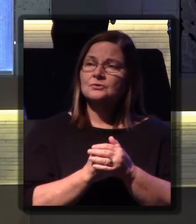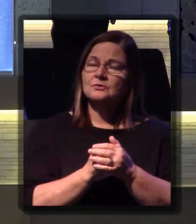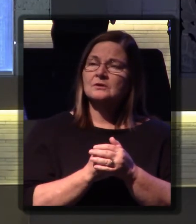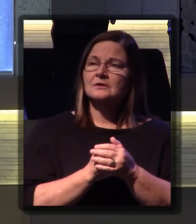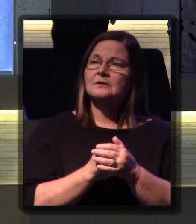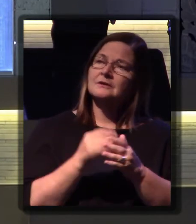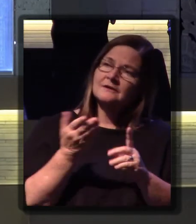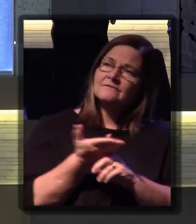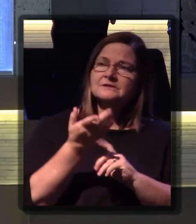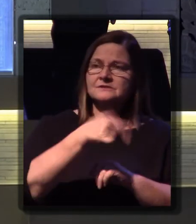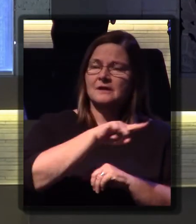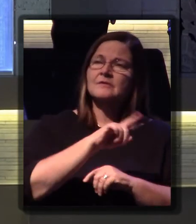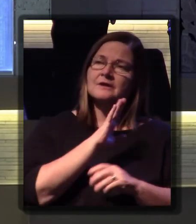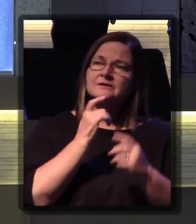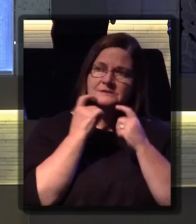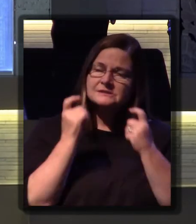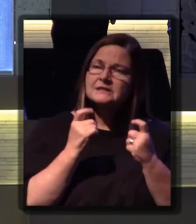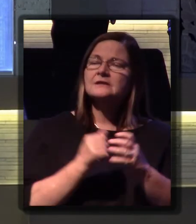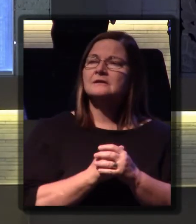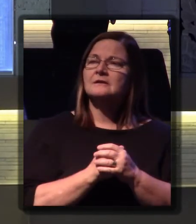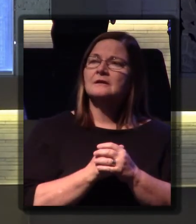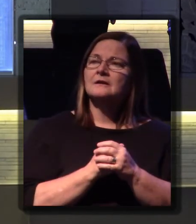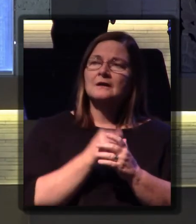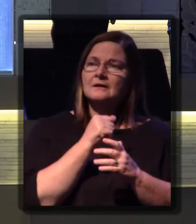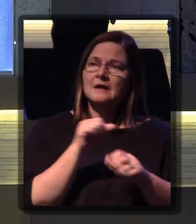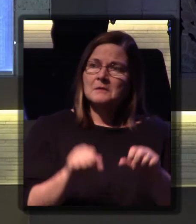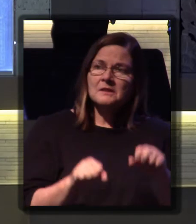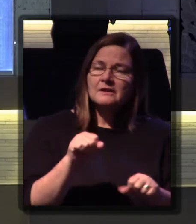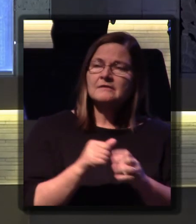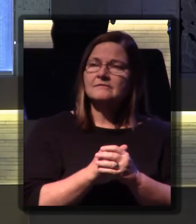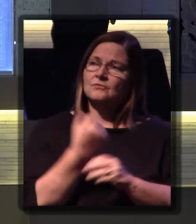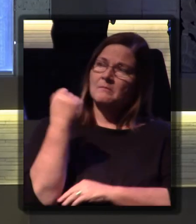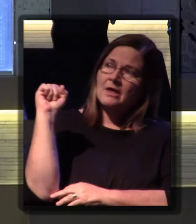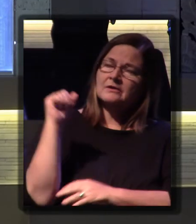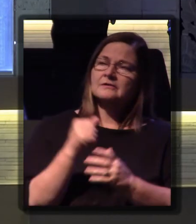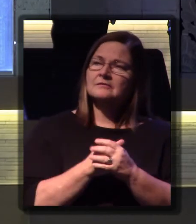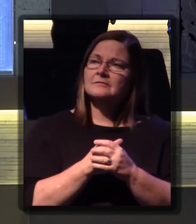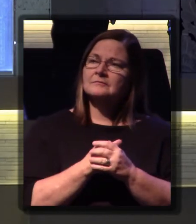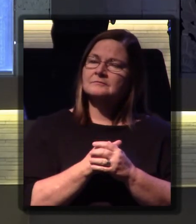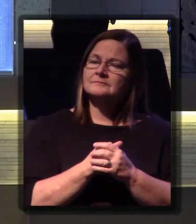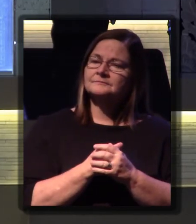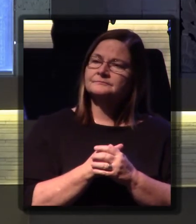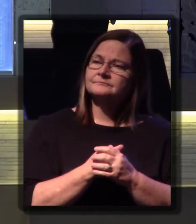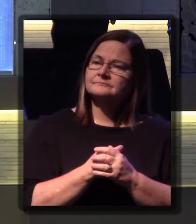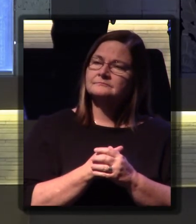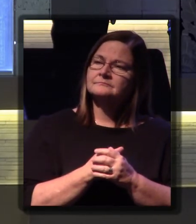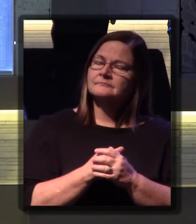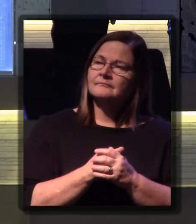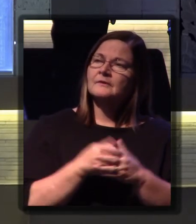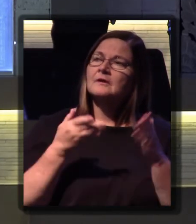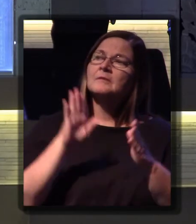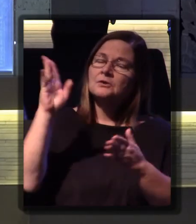Perhaps they've heard truths that you are using to convict them of their sin, of their unbelief,